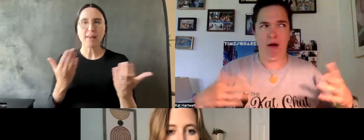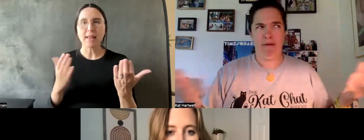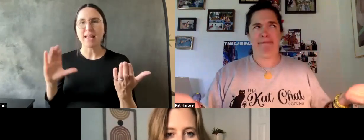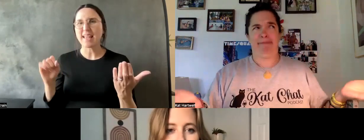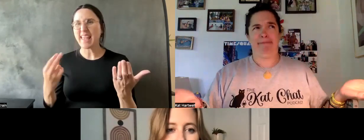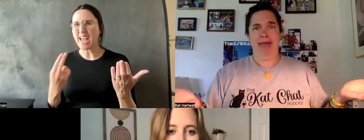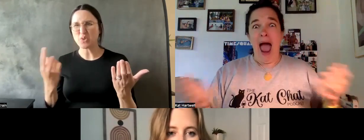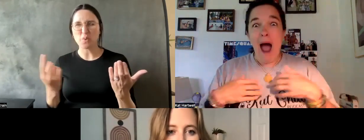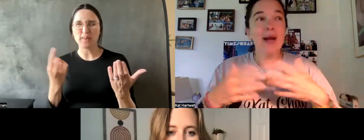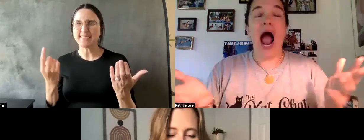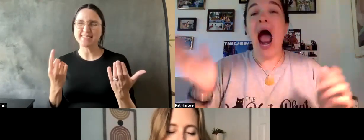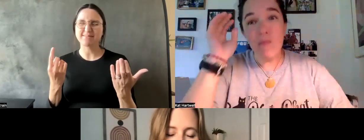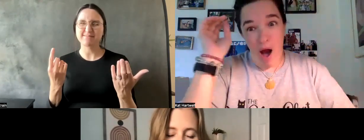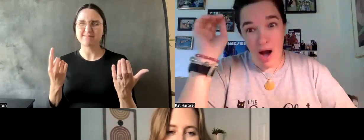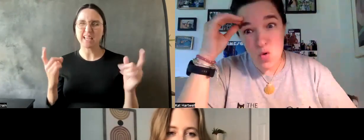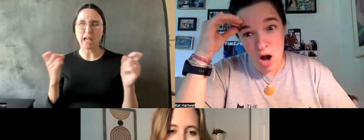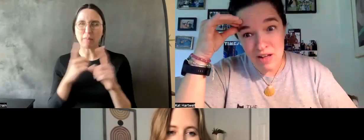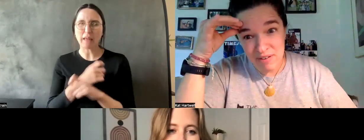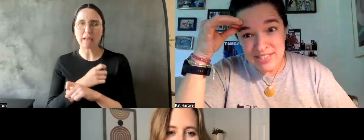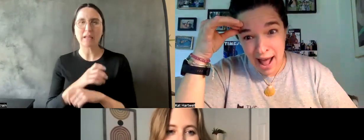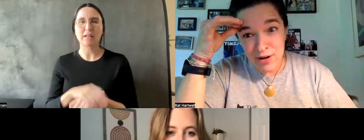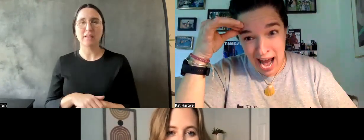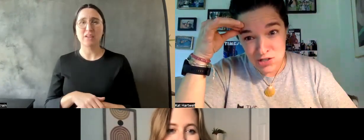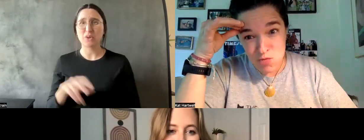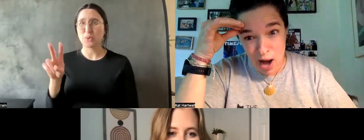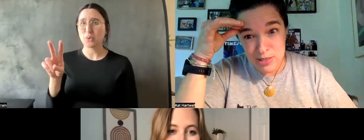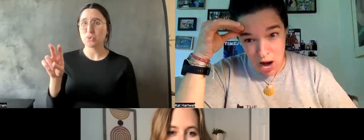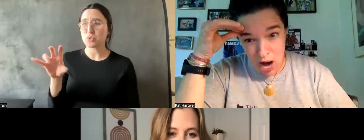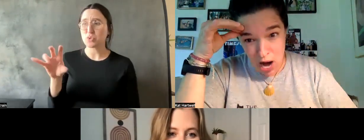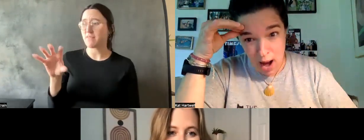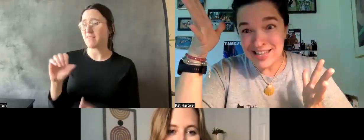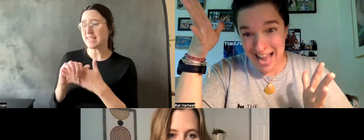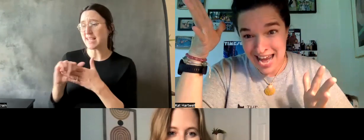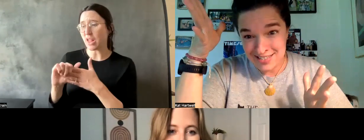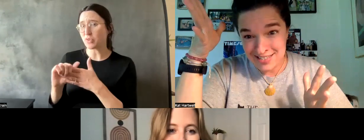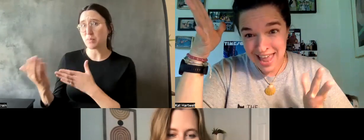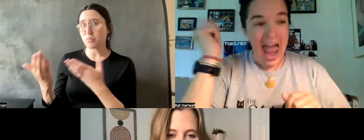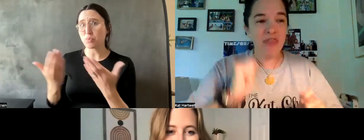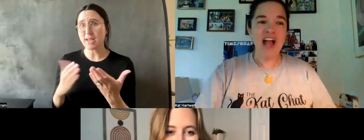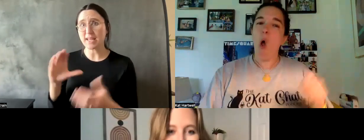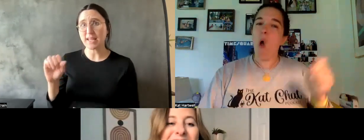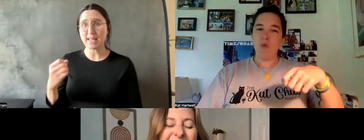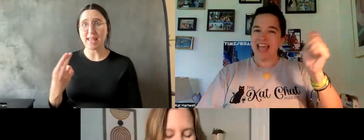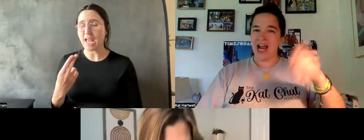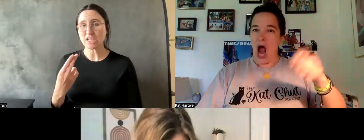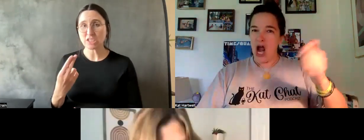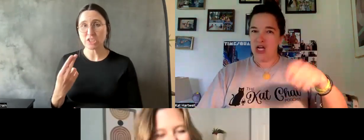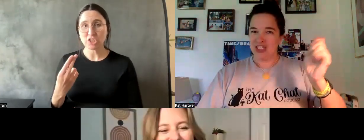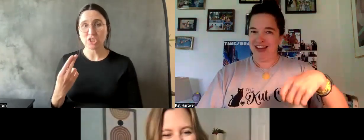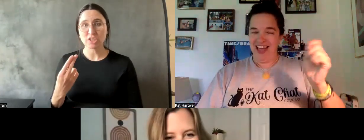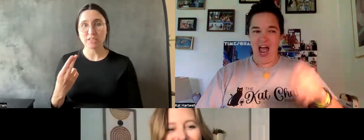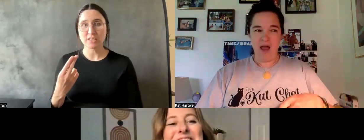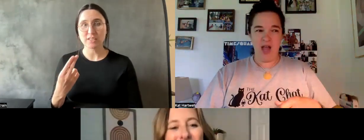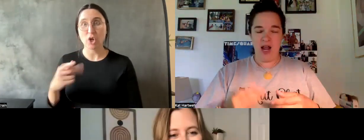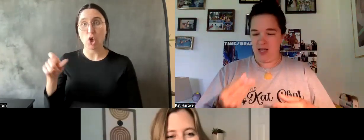only. I mean, yeah, I brought $250 cash to Ramadama just in case. I did not yeah, take